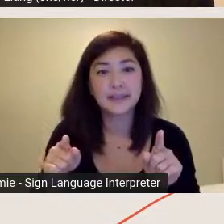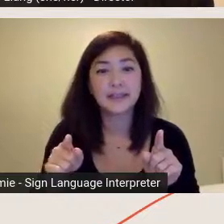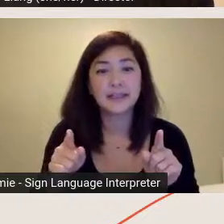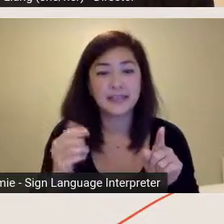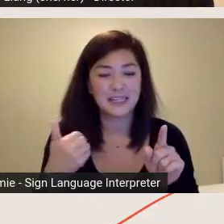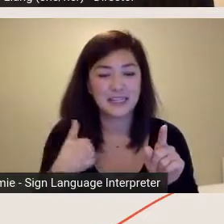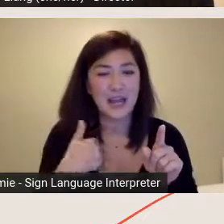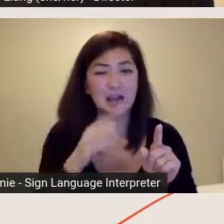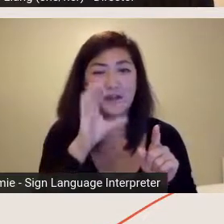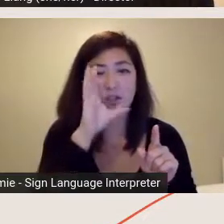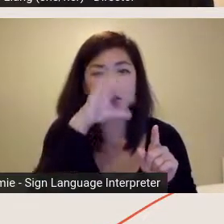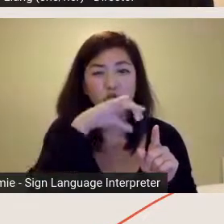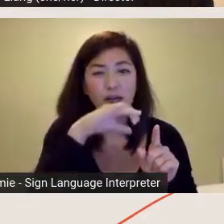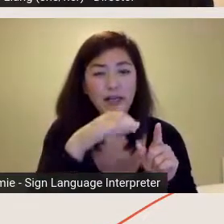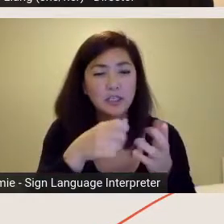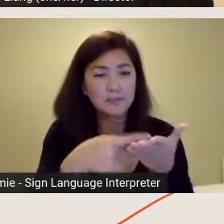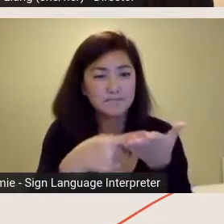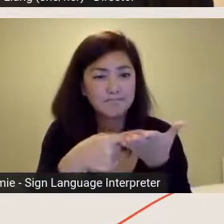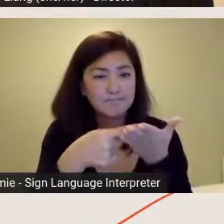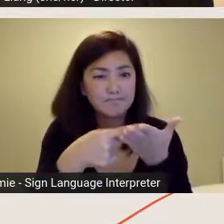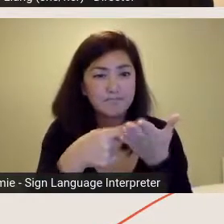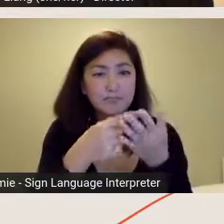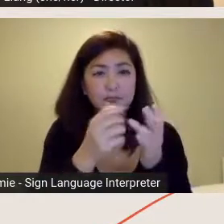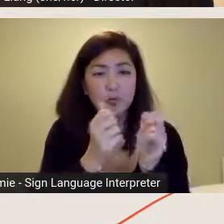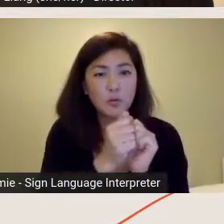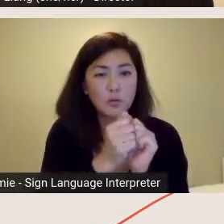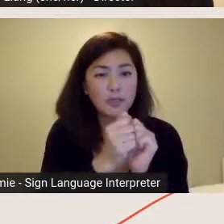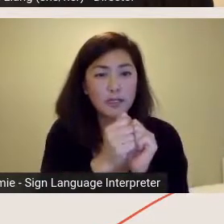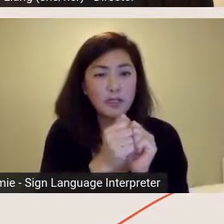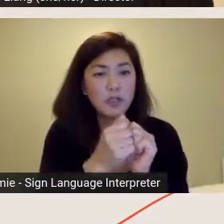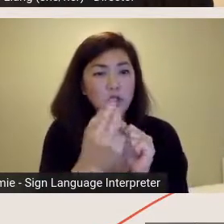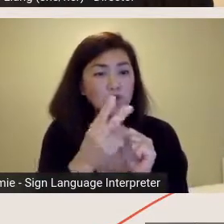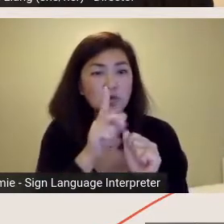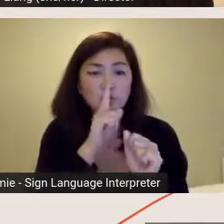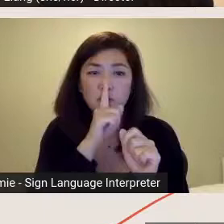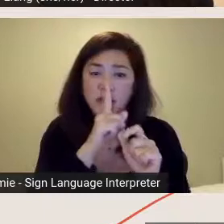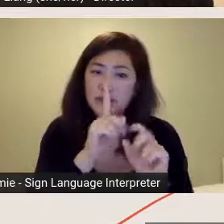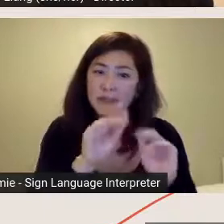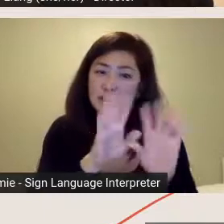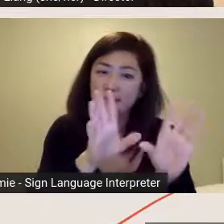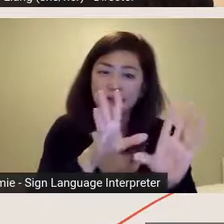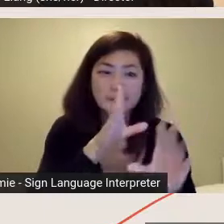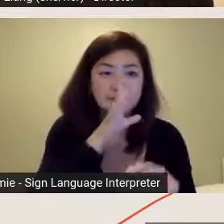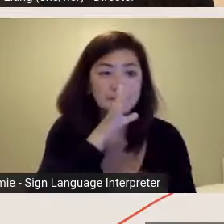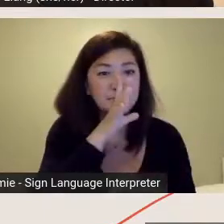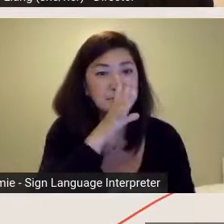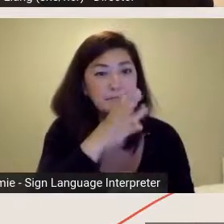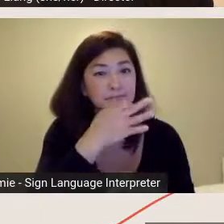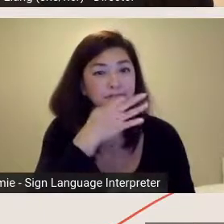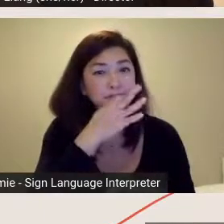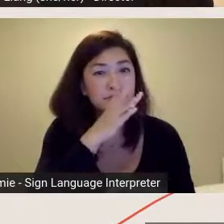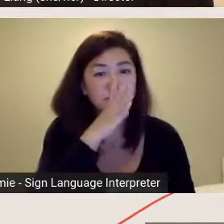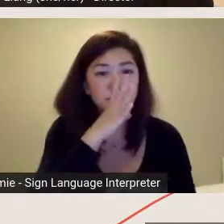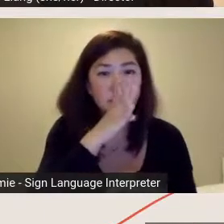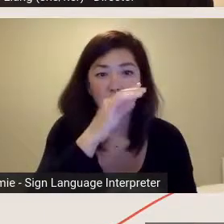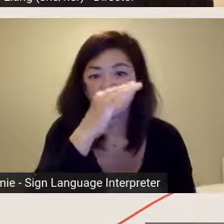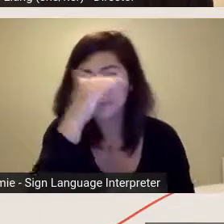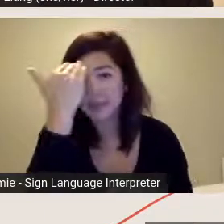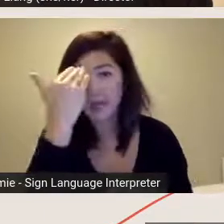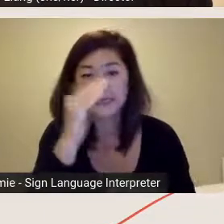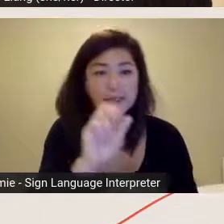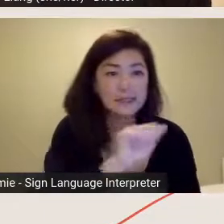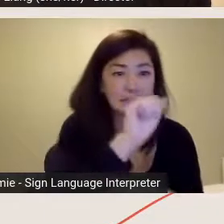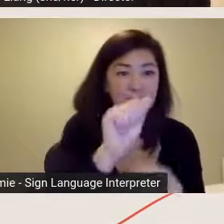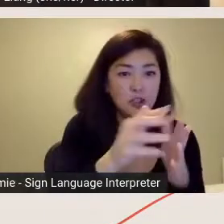interesting conversation that happens between two very articulate people from both sides, Black and Asian